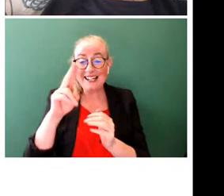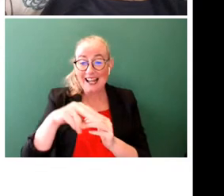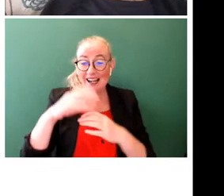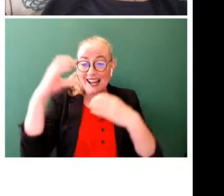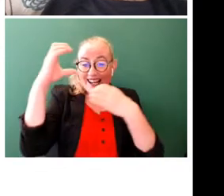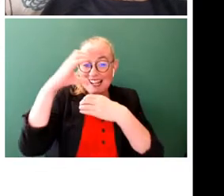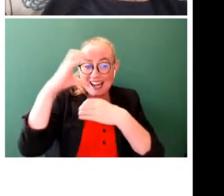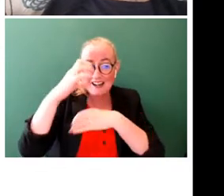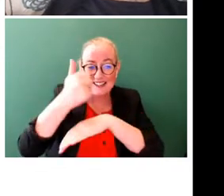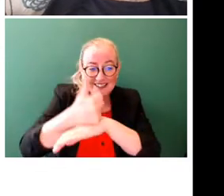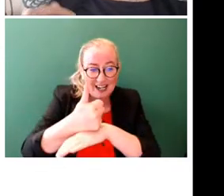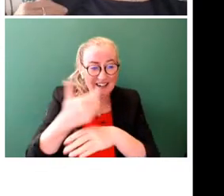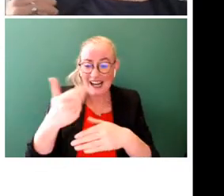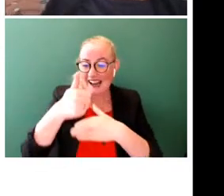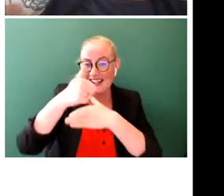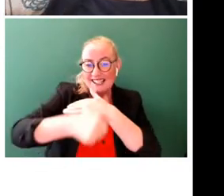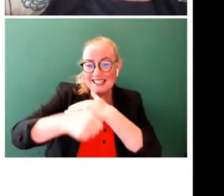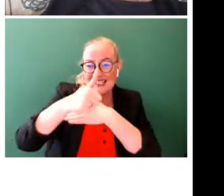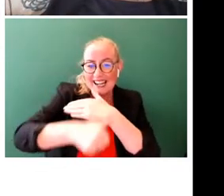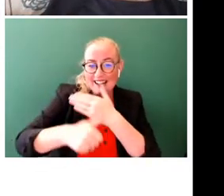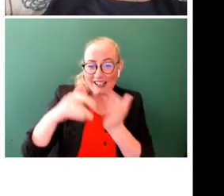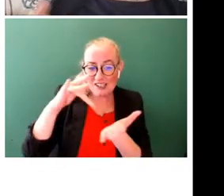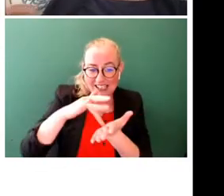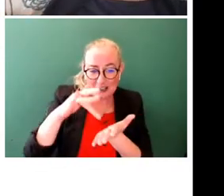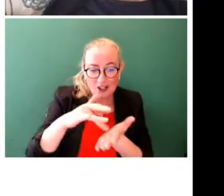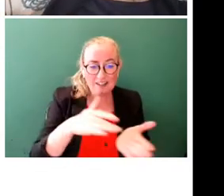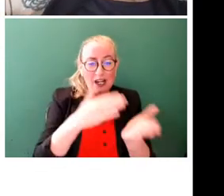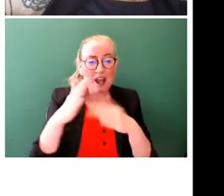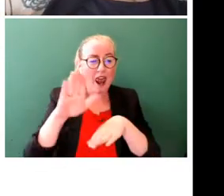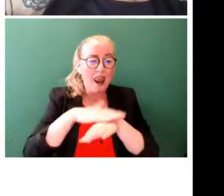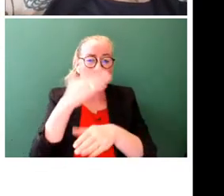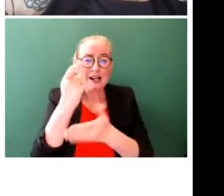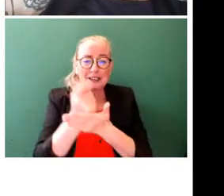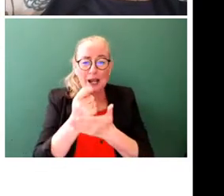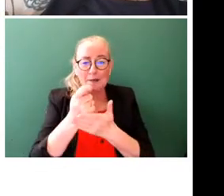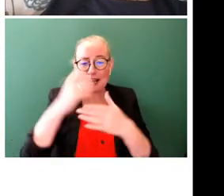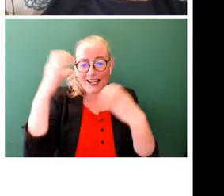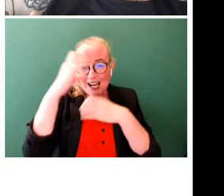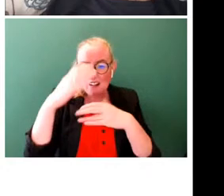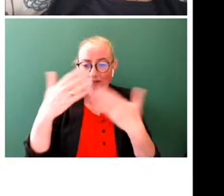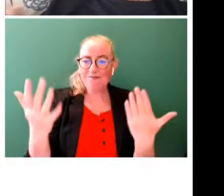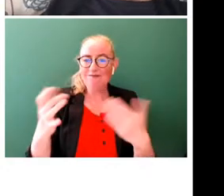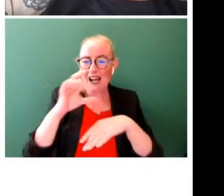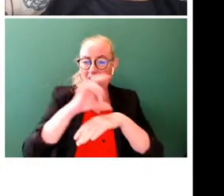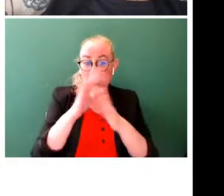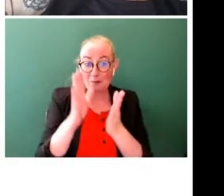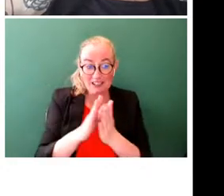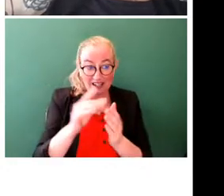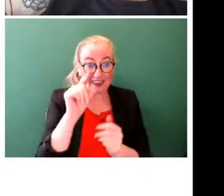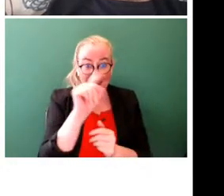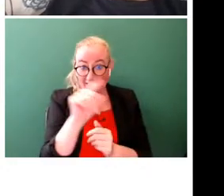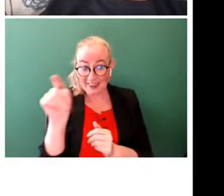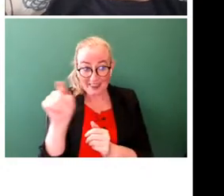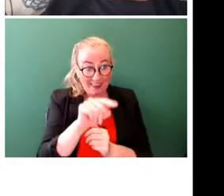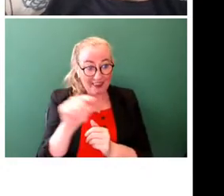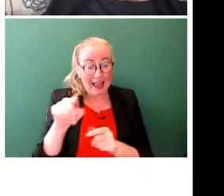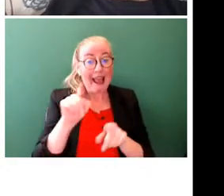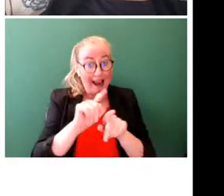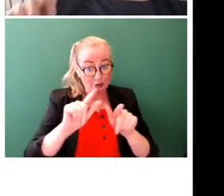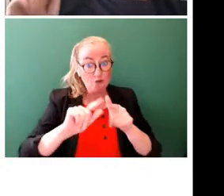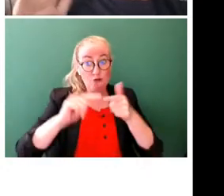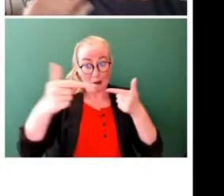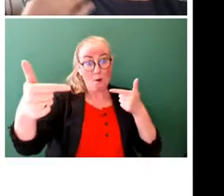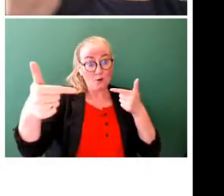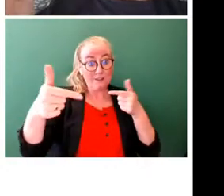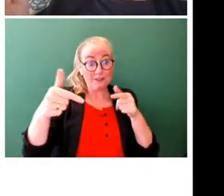setting, like a day center, a long-term care, a hospital. And also it can be done remotely